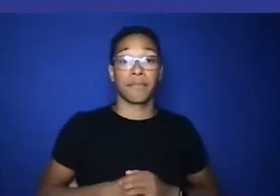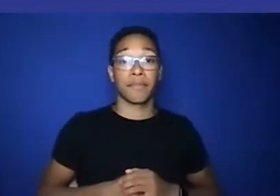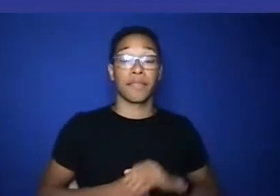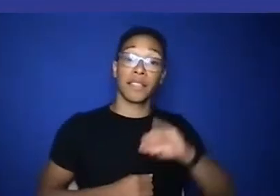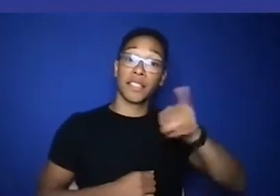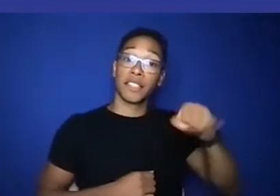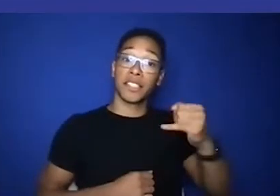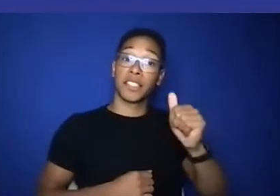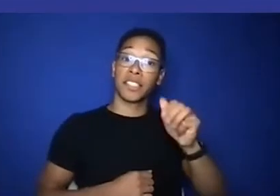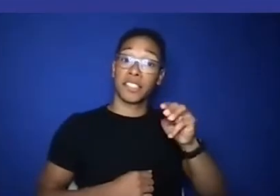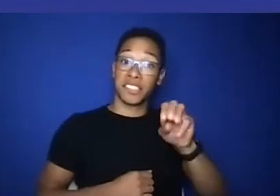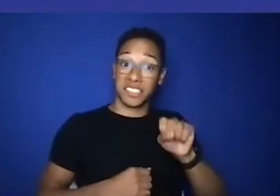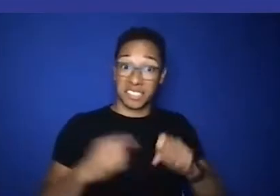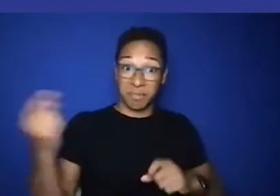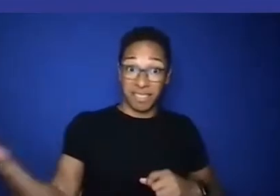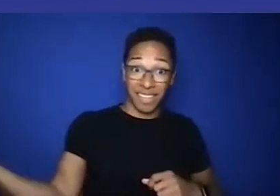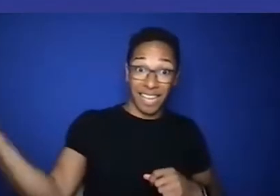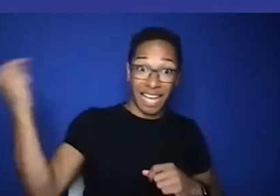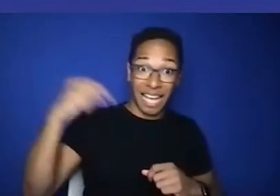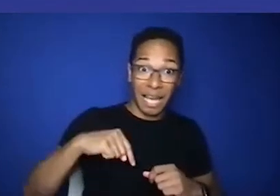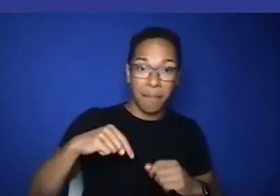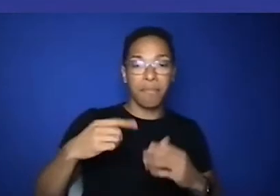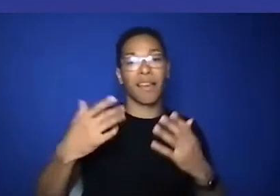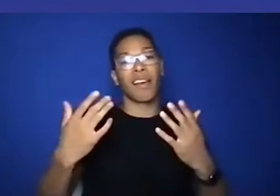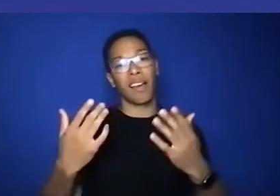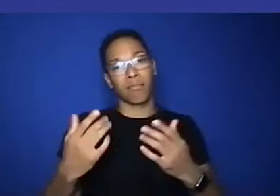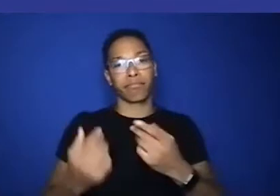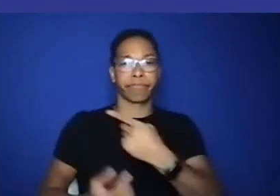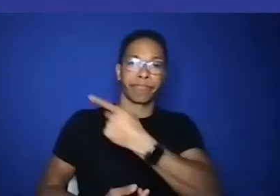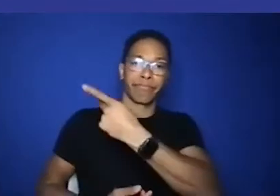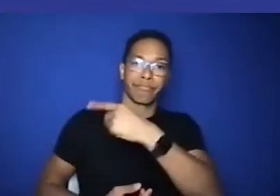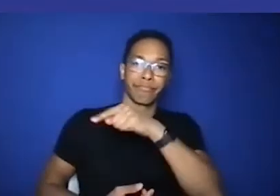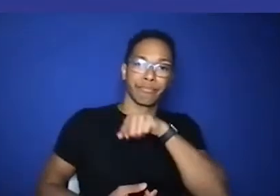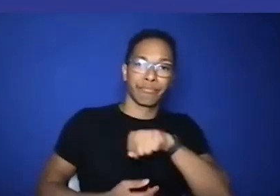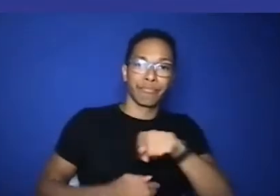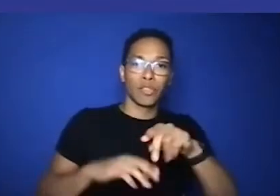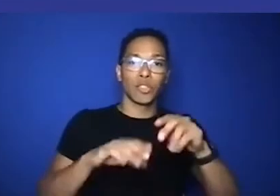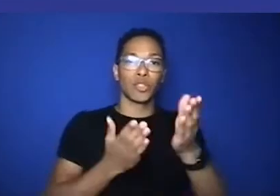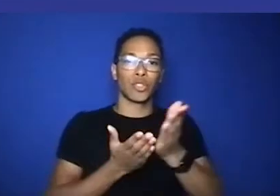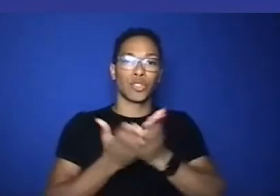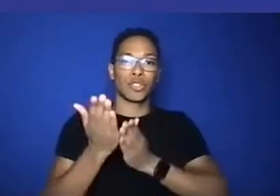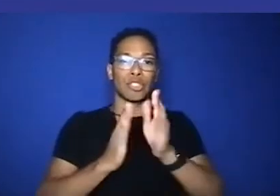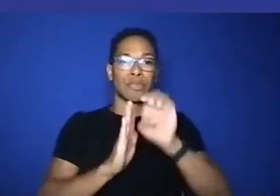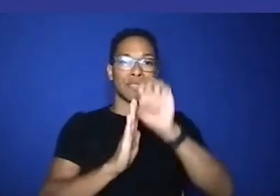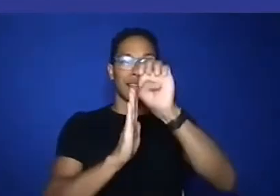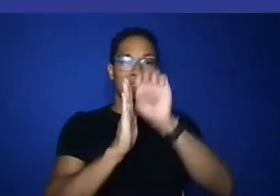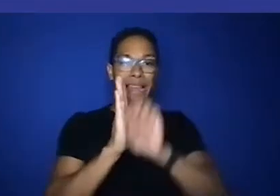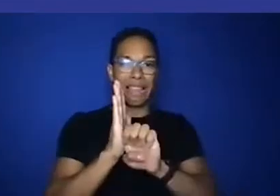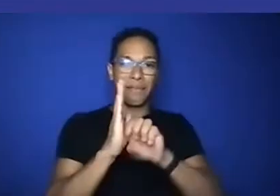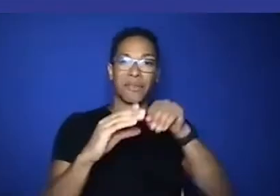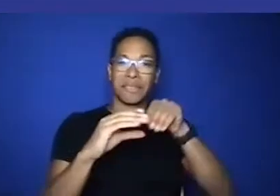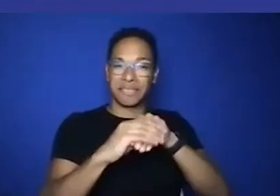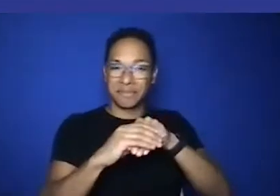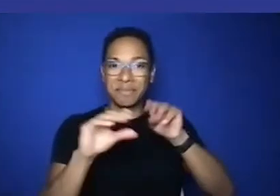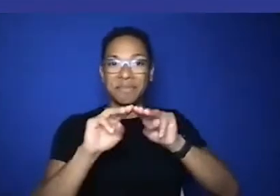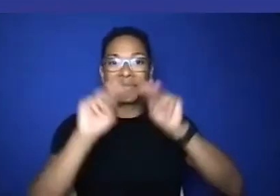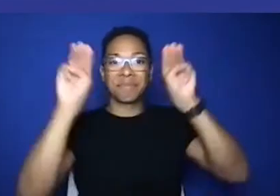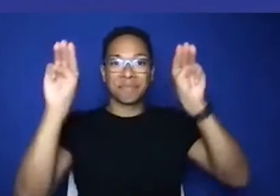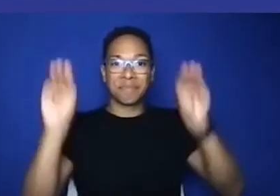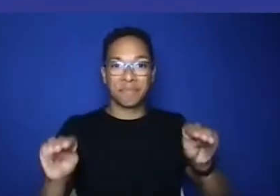went into the service elevator at the American Museum of Natural History and went up